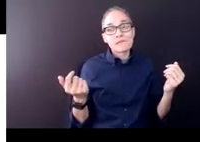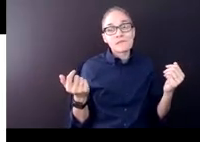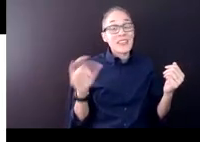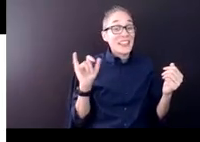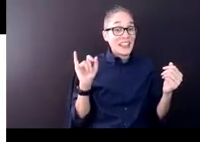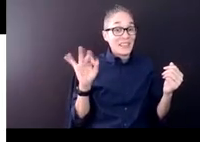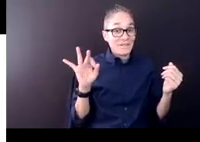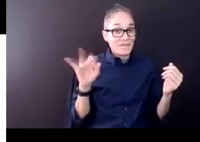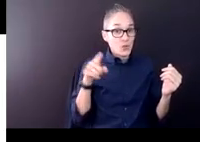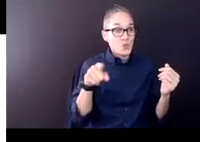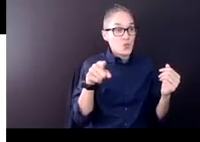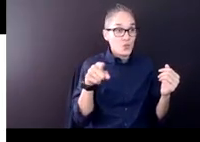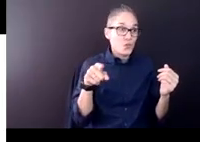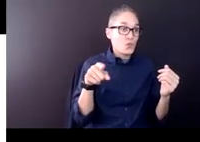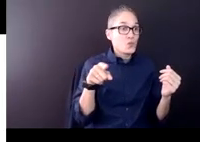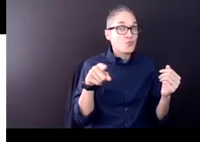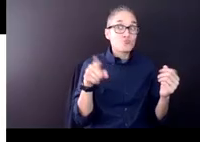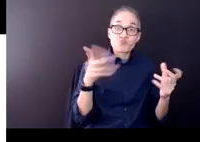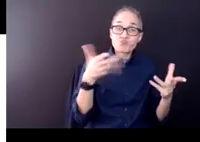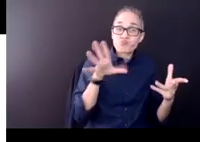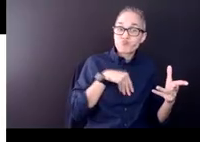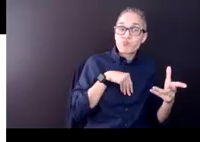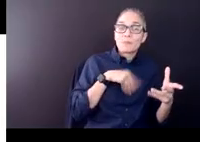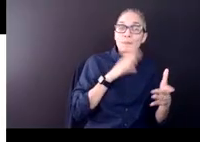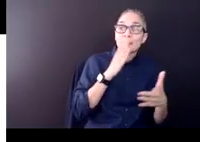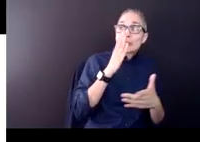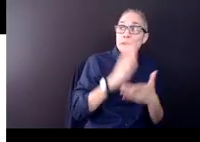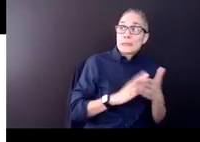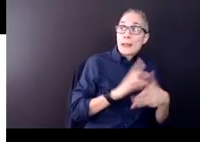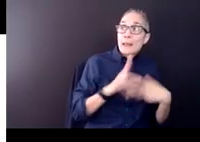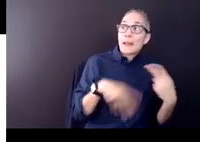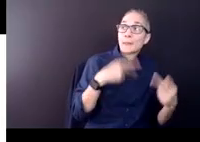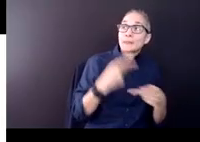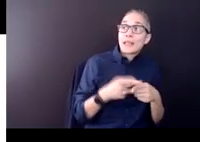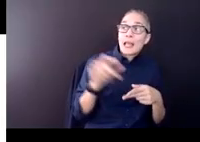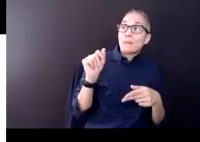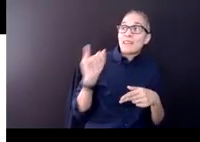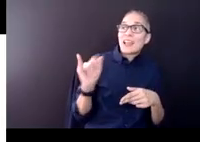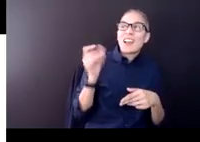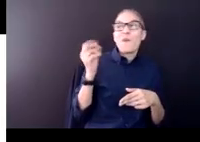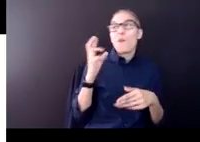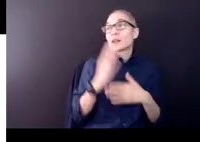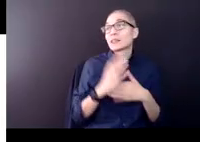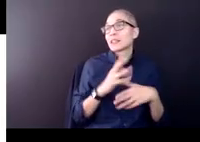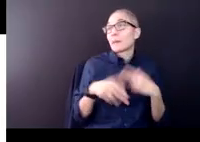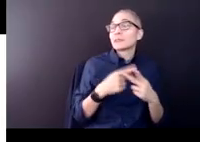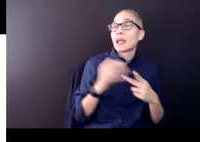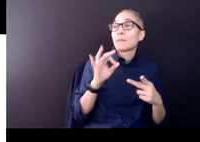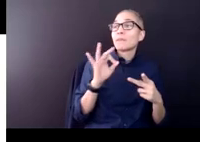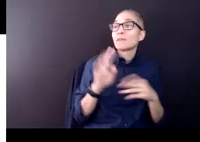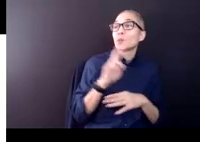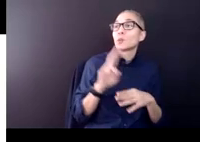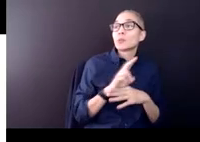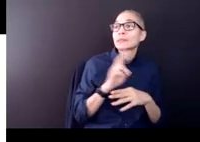if you allow some types of AI prompting, or if you allow some type of uses, so again, going back